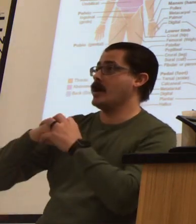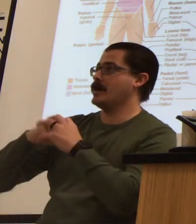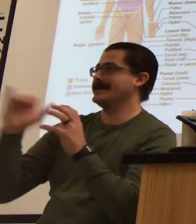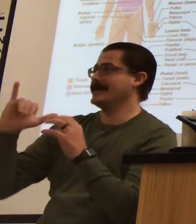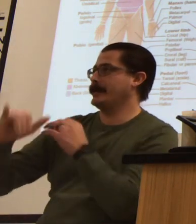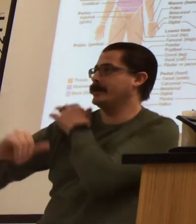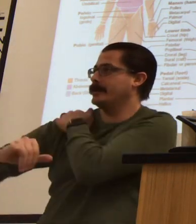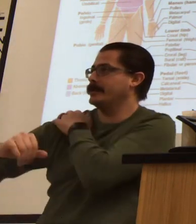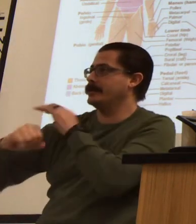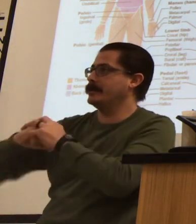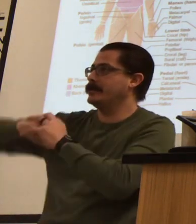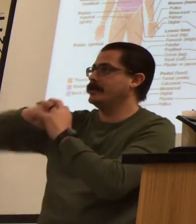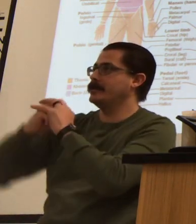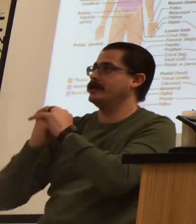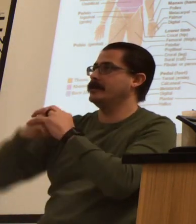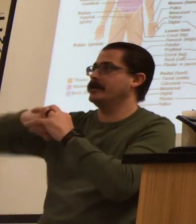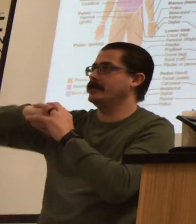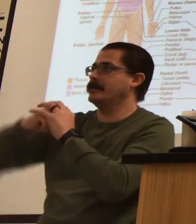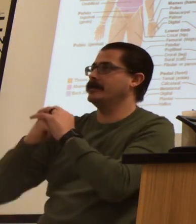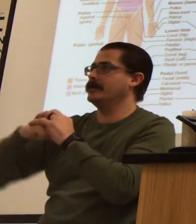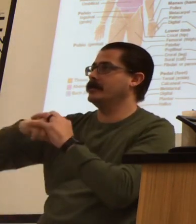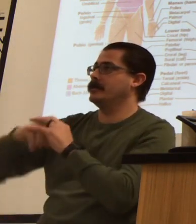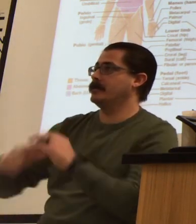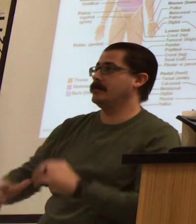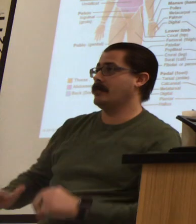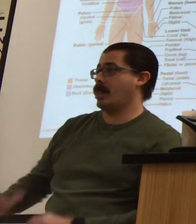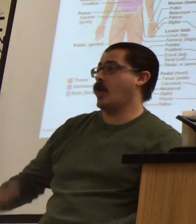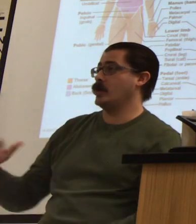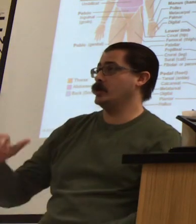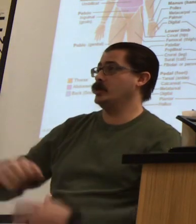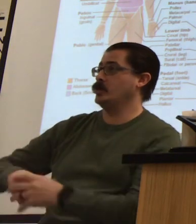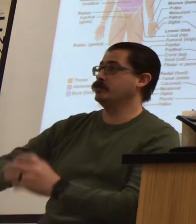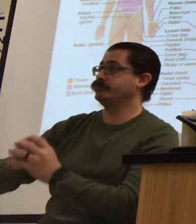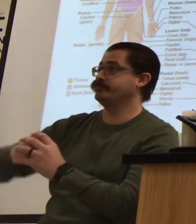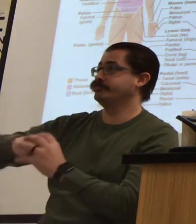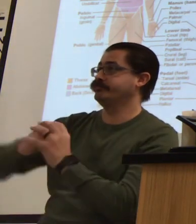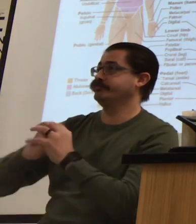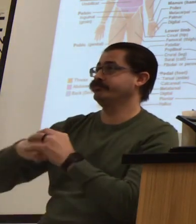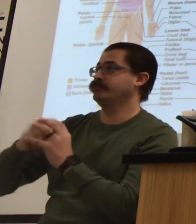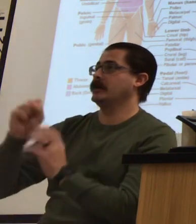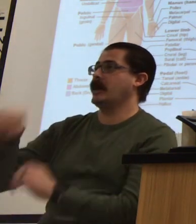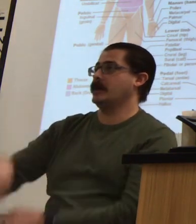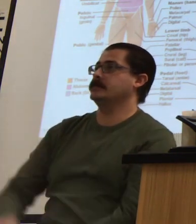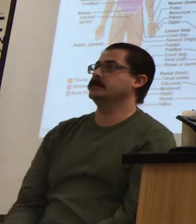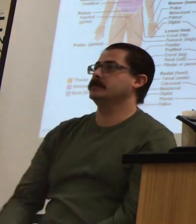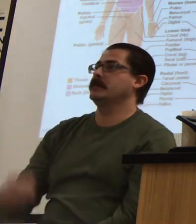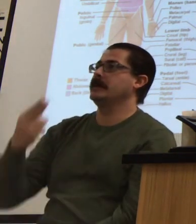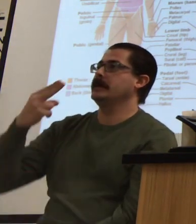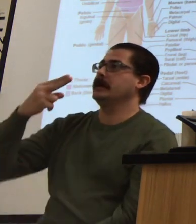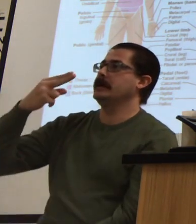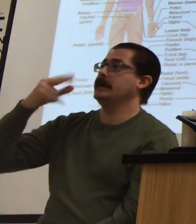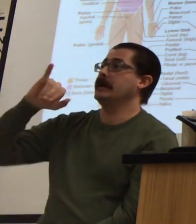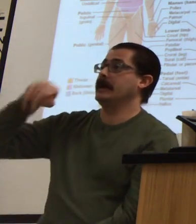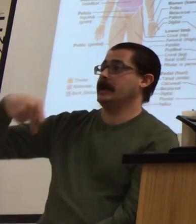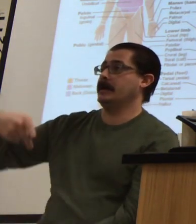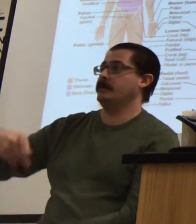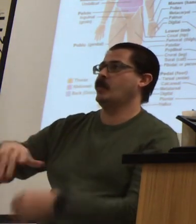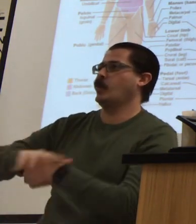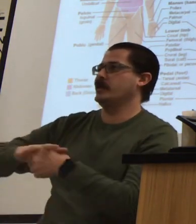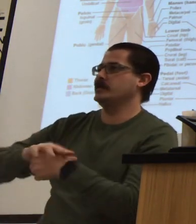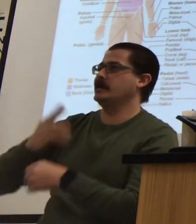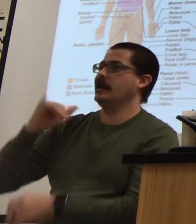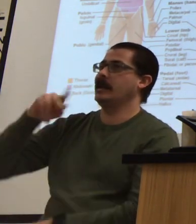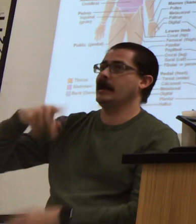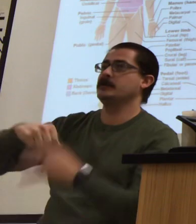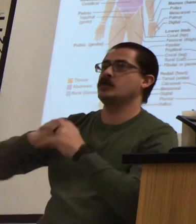joint. You can move your upper extremity, you can move your lower extremity. Okay, so you have a hip region, you have a hip joint.